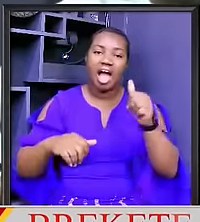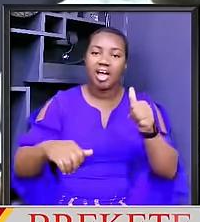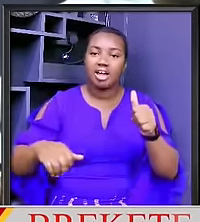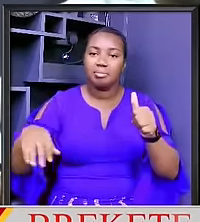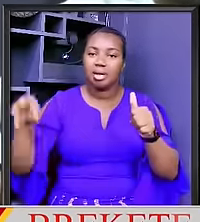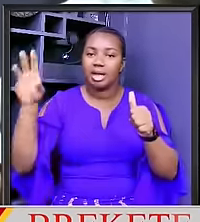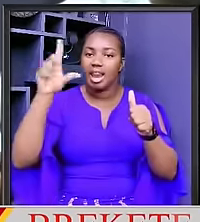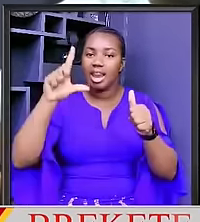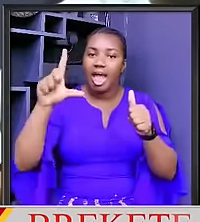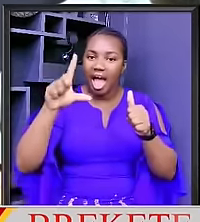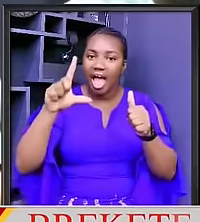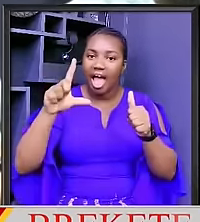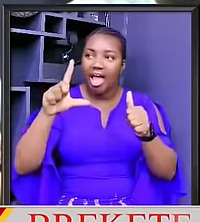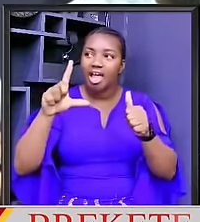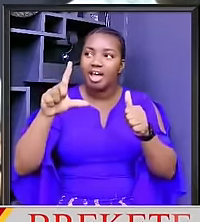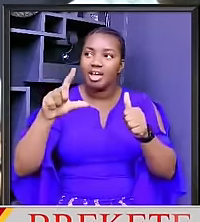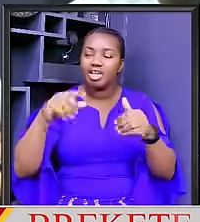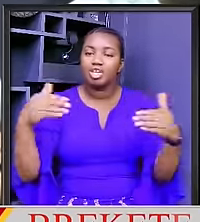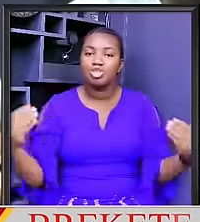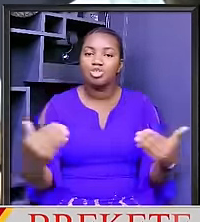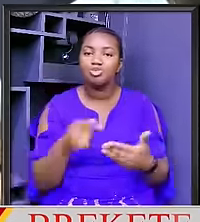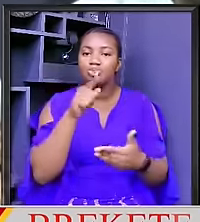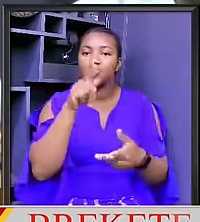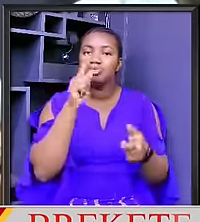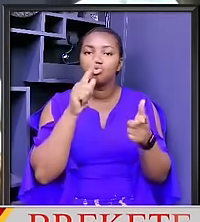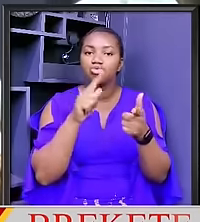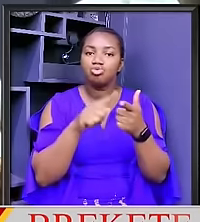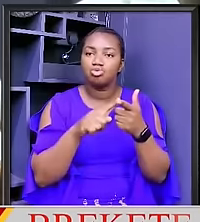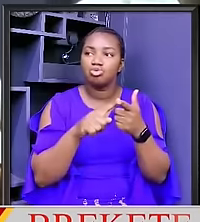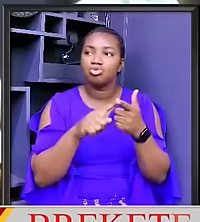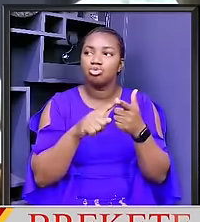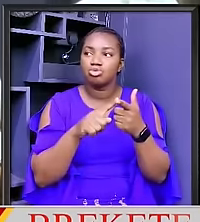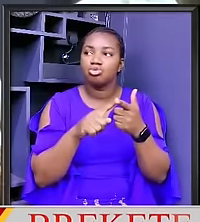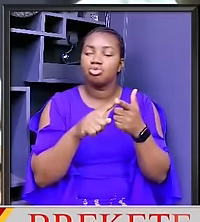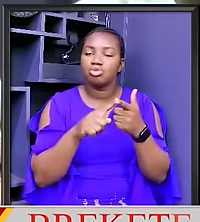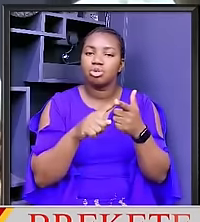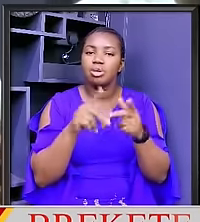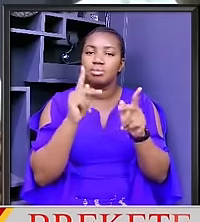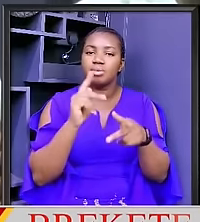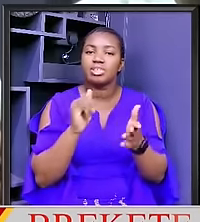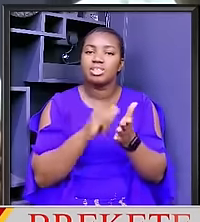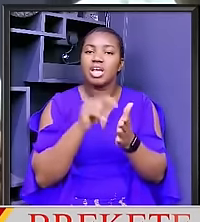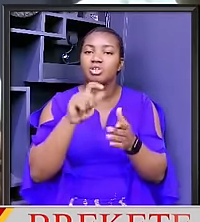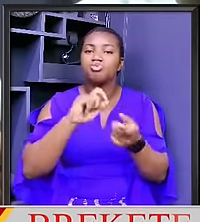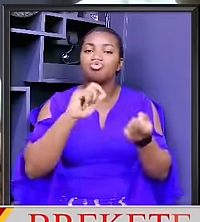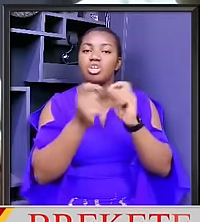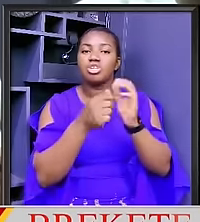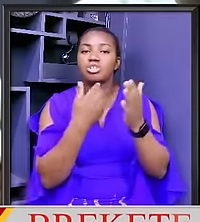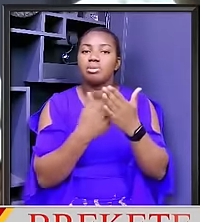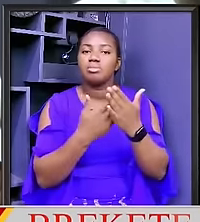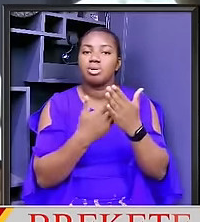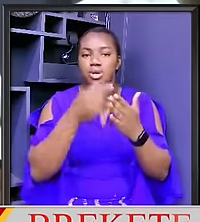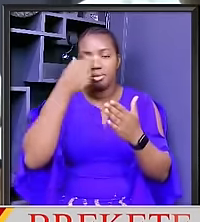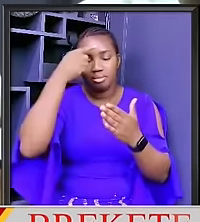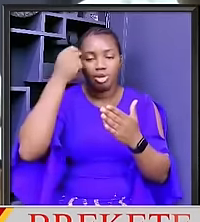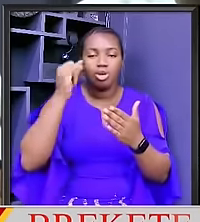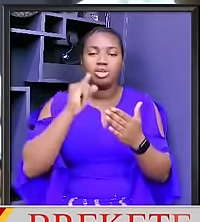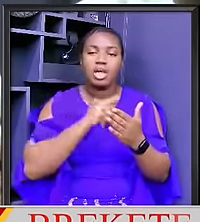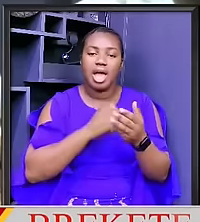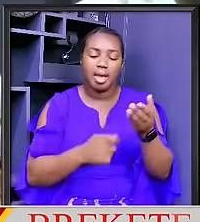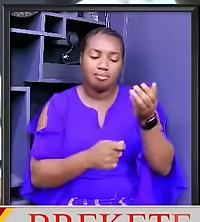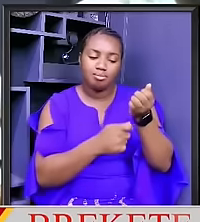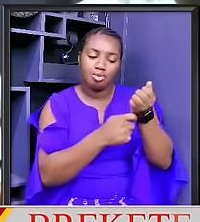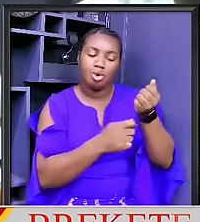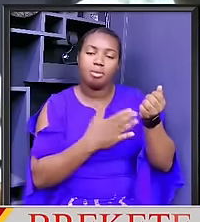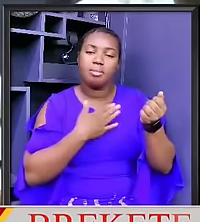Mohammed Ayama we una change money for in hand. Yes, sir. Now my husband send the message because I go plug my phone for okay, I just say now